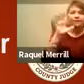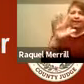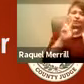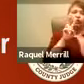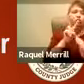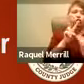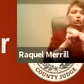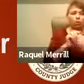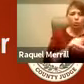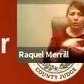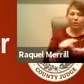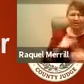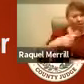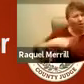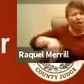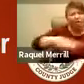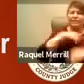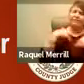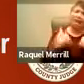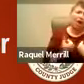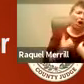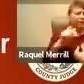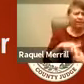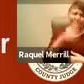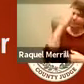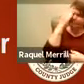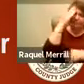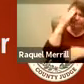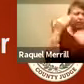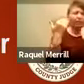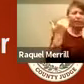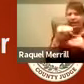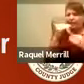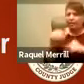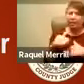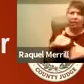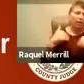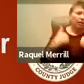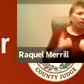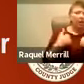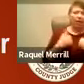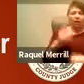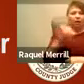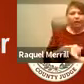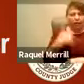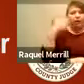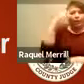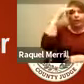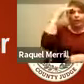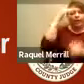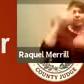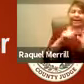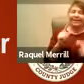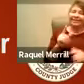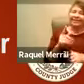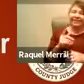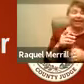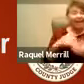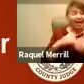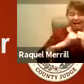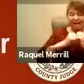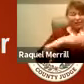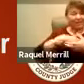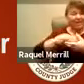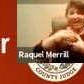weeks. We're all tired of this restrictions. We're all tired of this thing. But the only way that we're going to get out of this